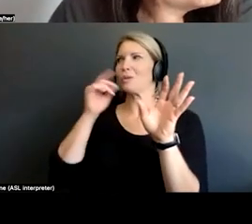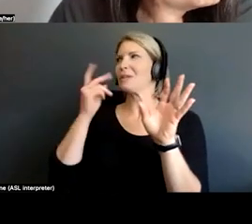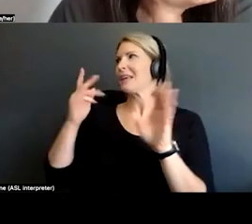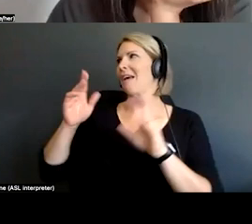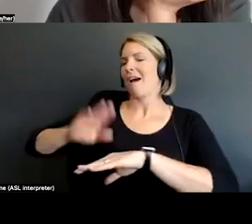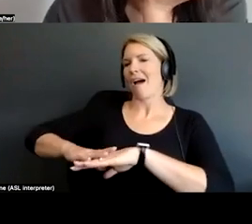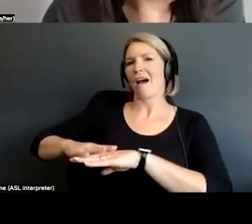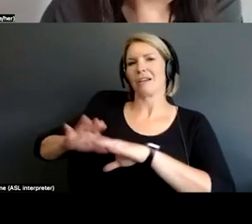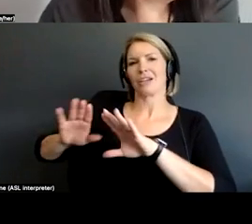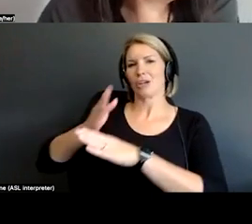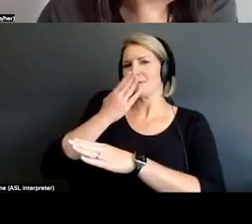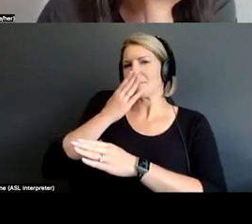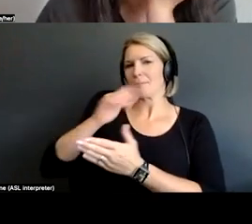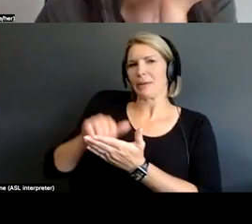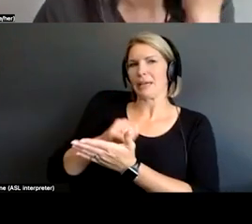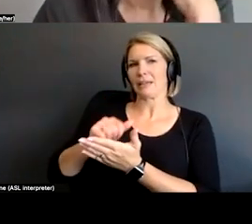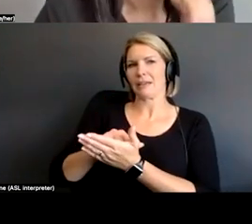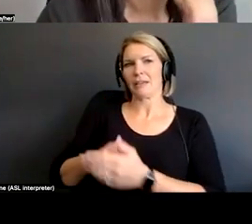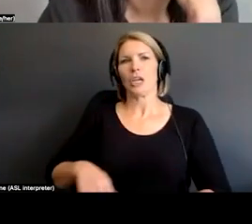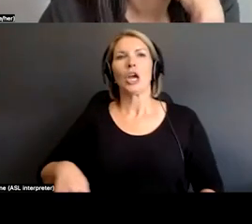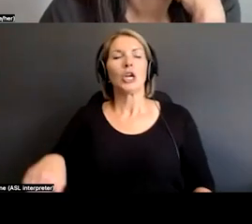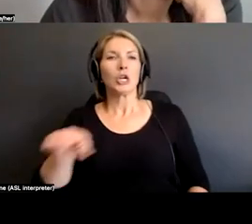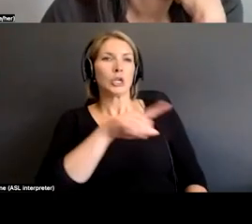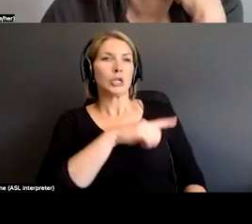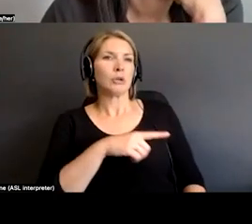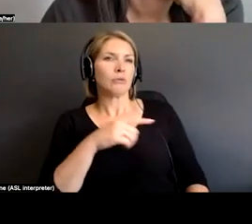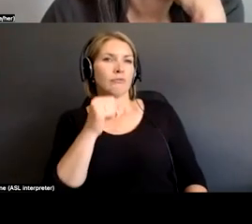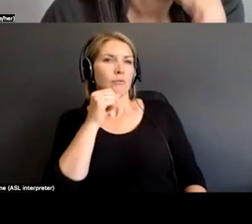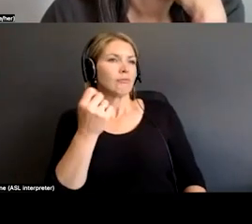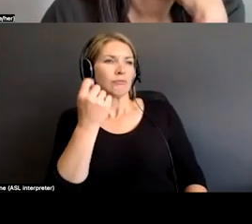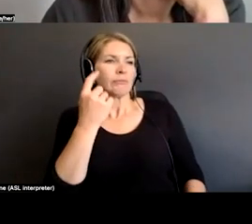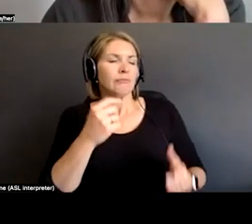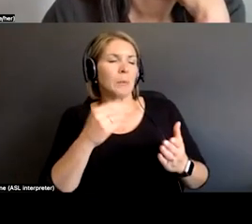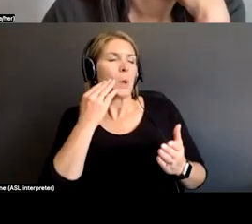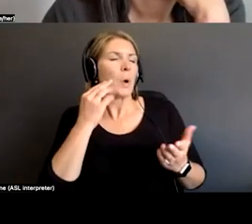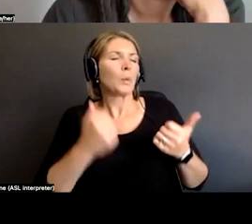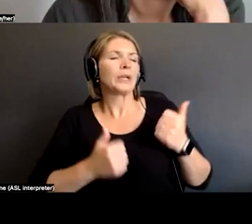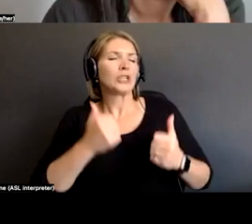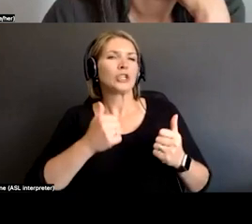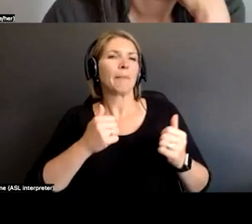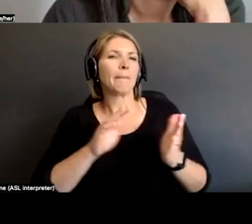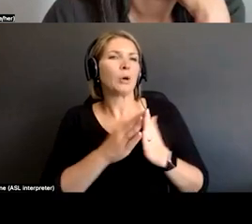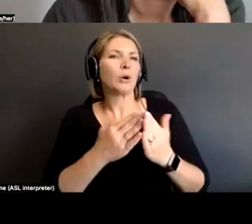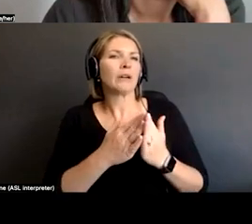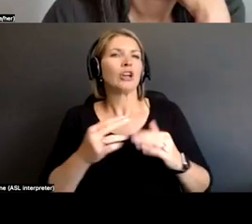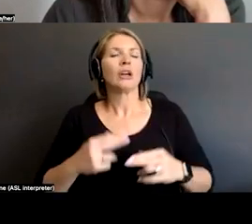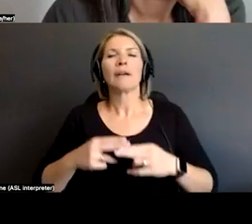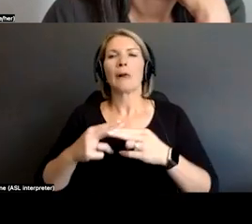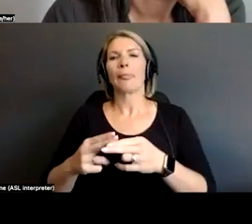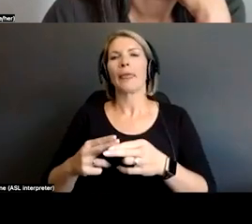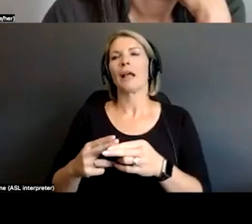for people who aren't familiar with the book, it's called A Suitable Companion for the End of Your Life. And it's a literary spec